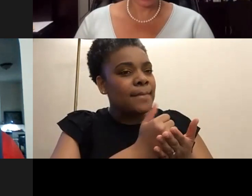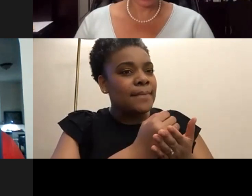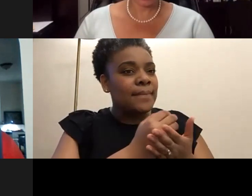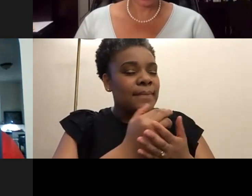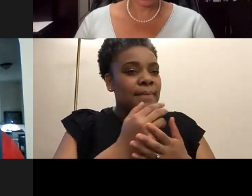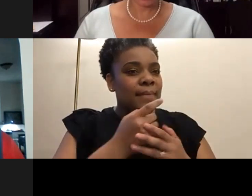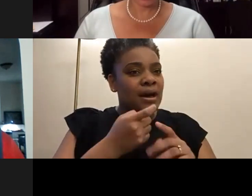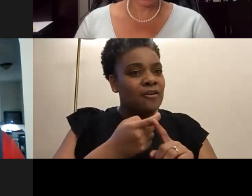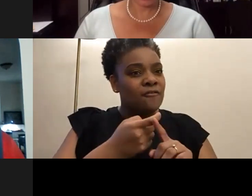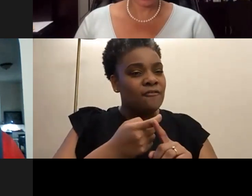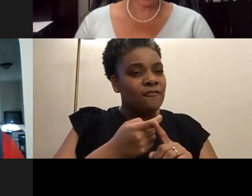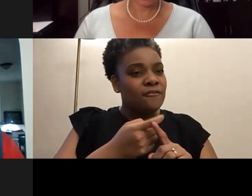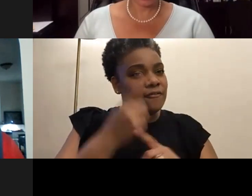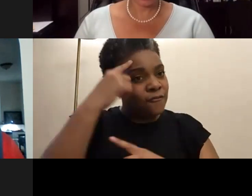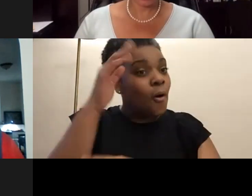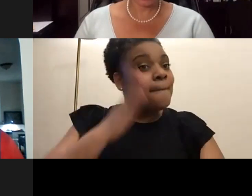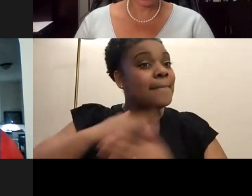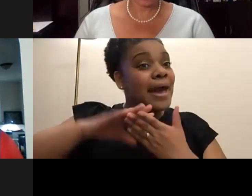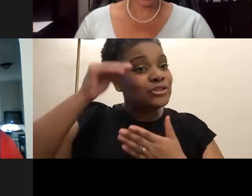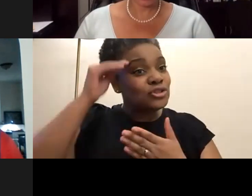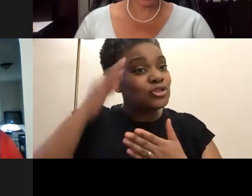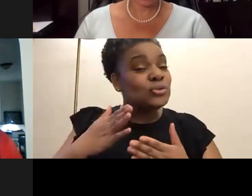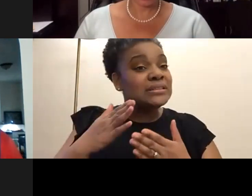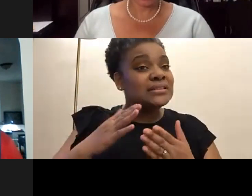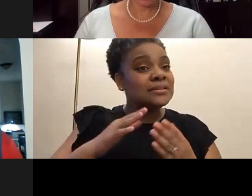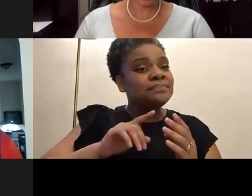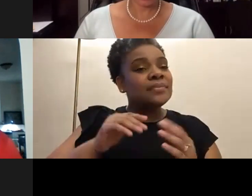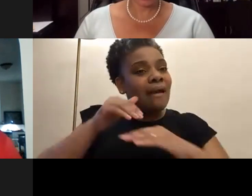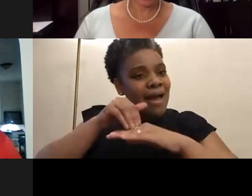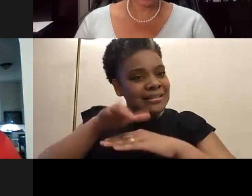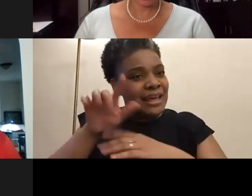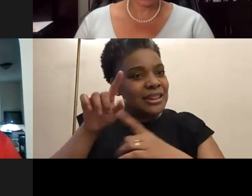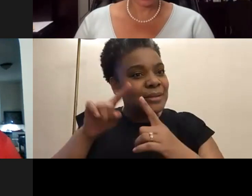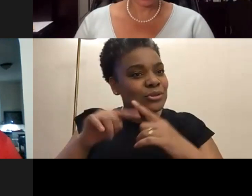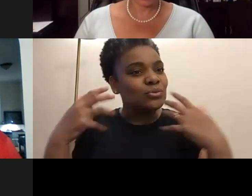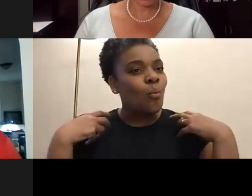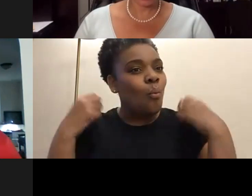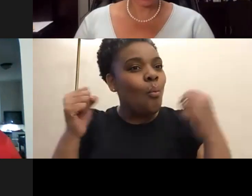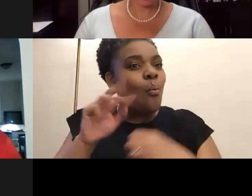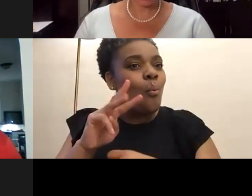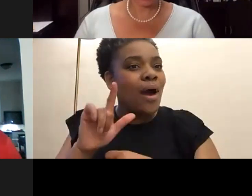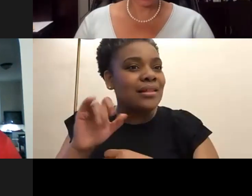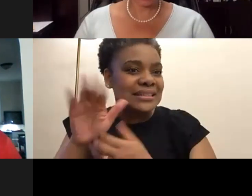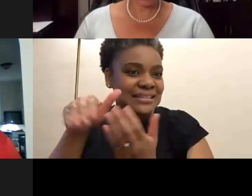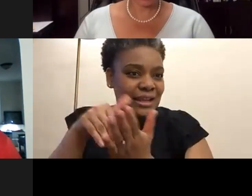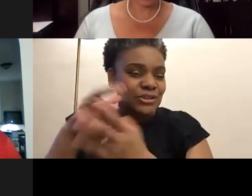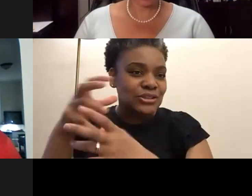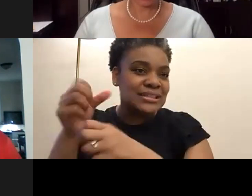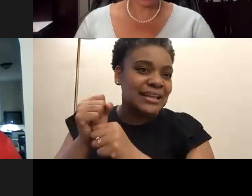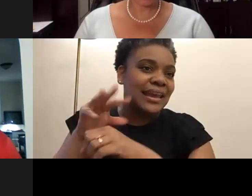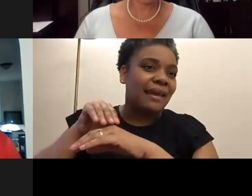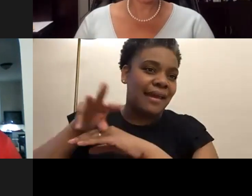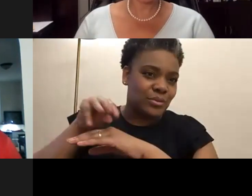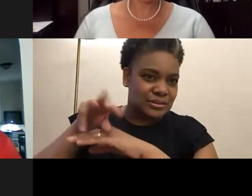my students, I always refer them to our wellness center and try to get help for them and counseling. So please,